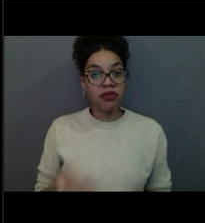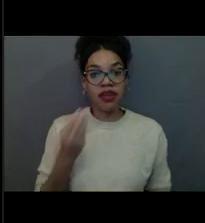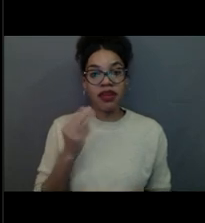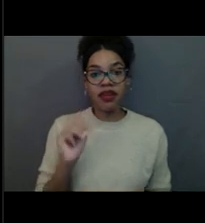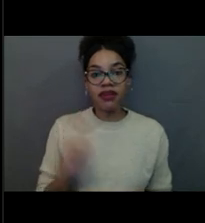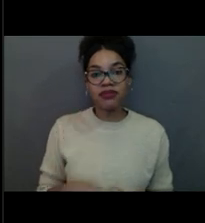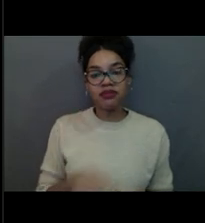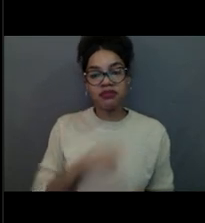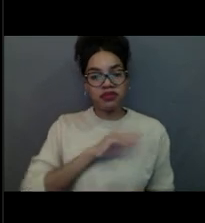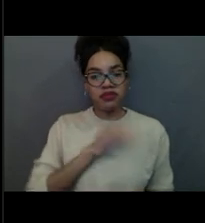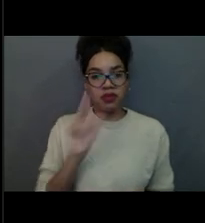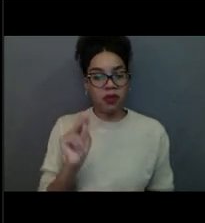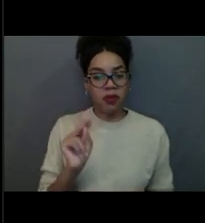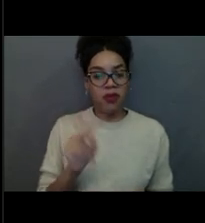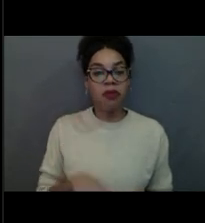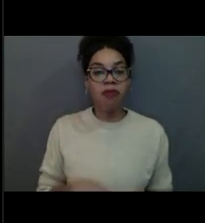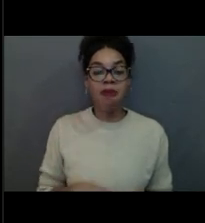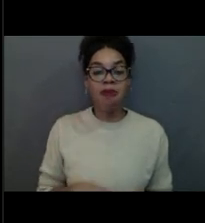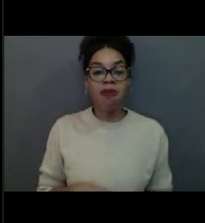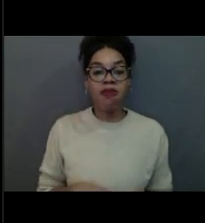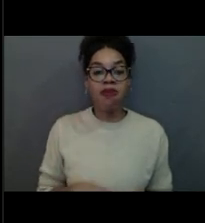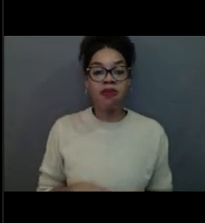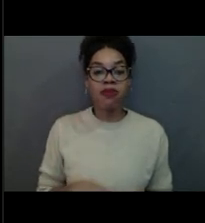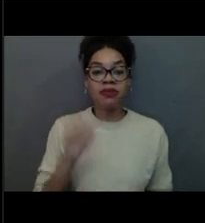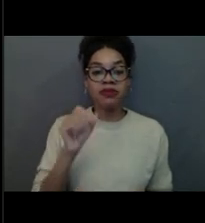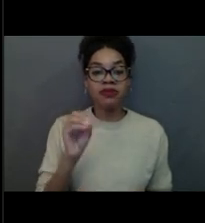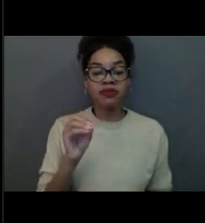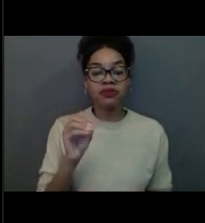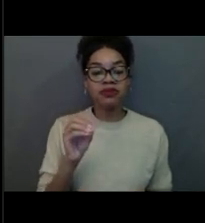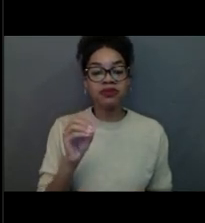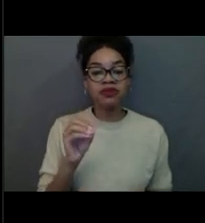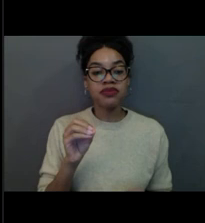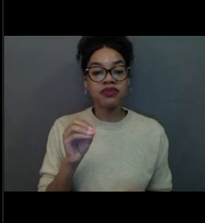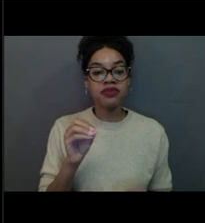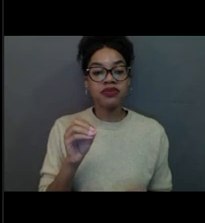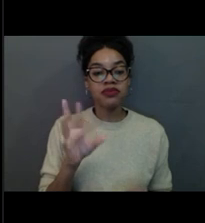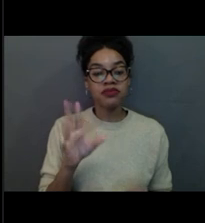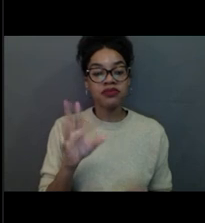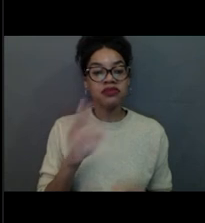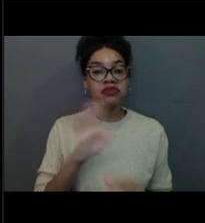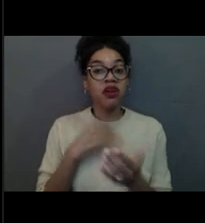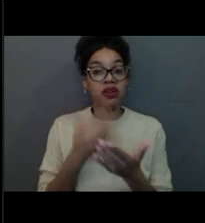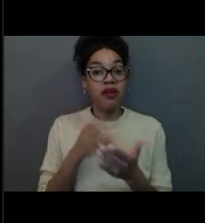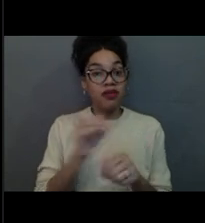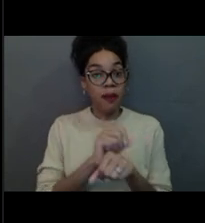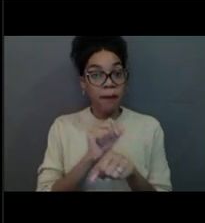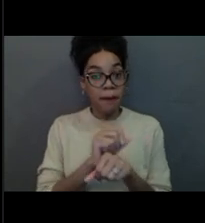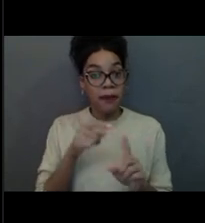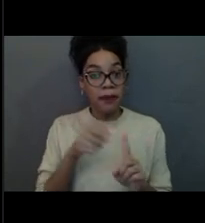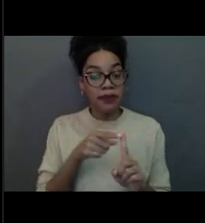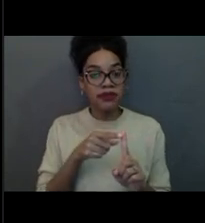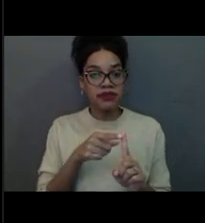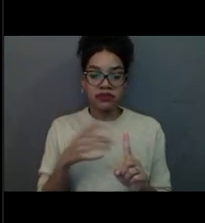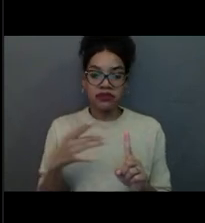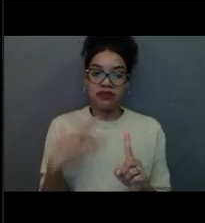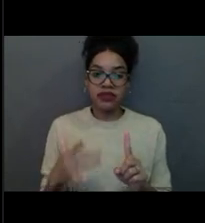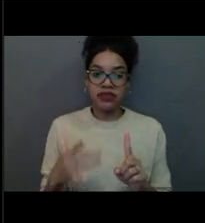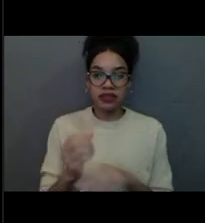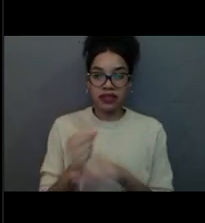Personally, no. So, you know, coming into this job, you're trained before